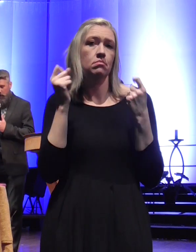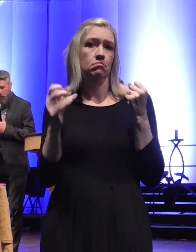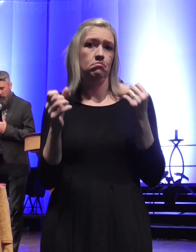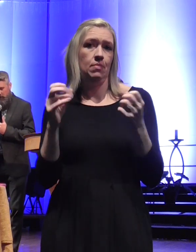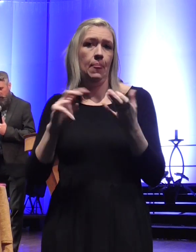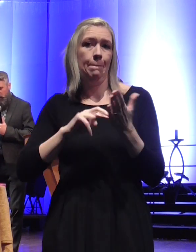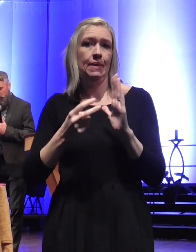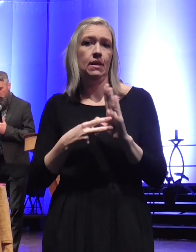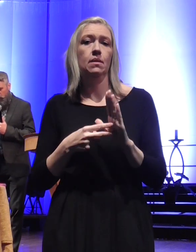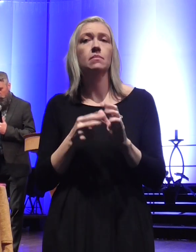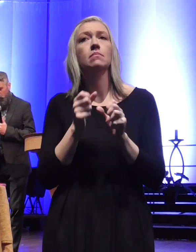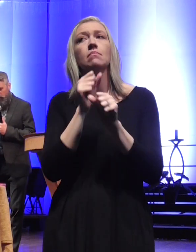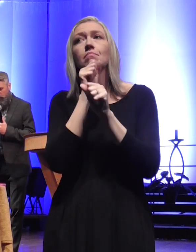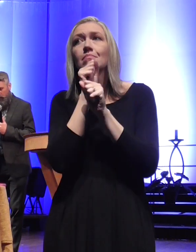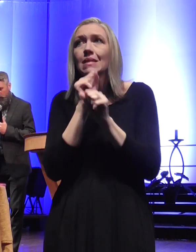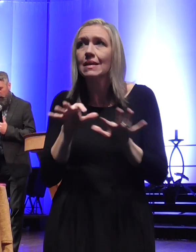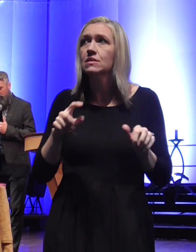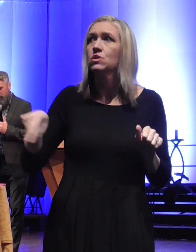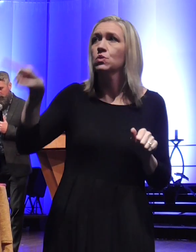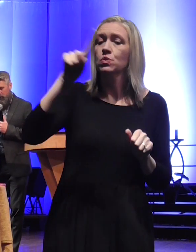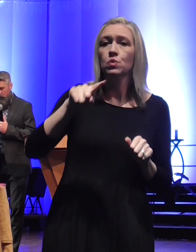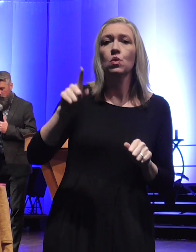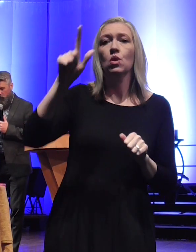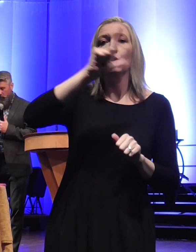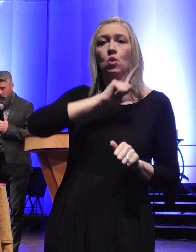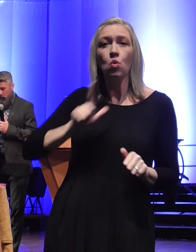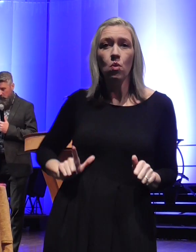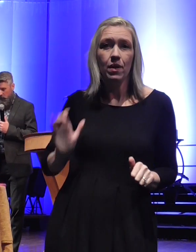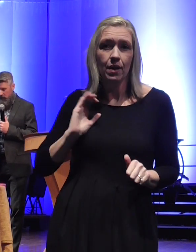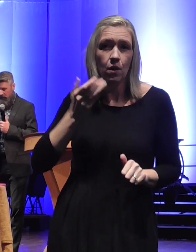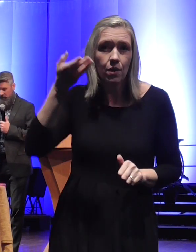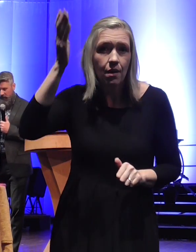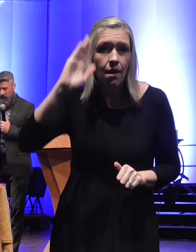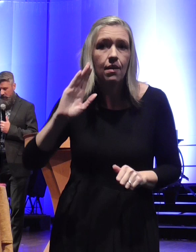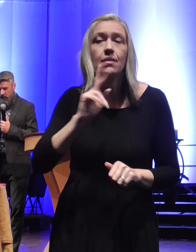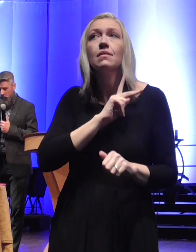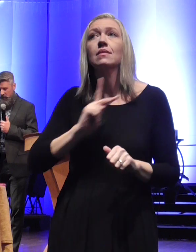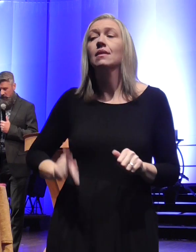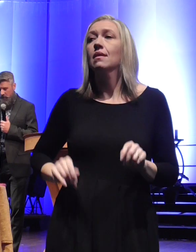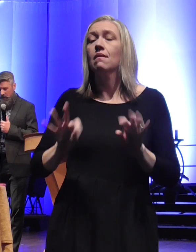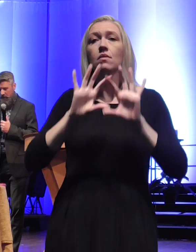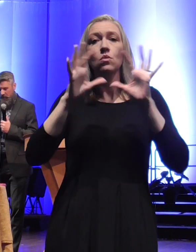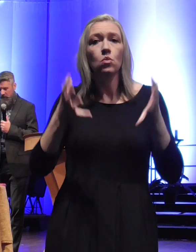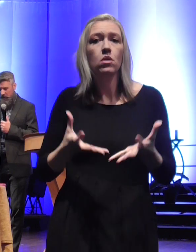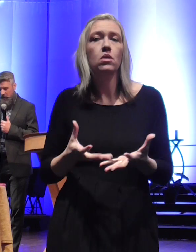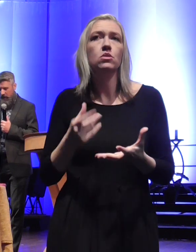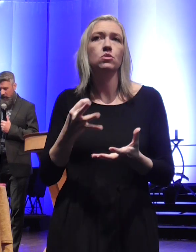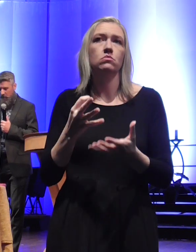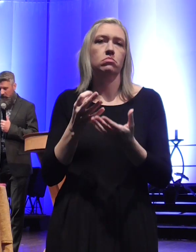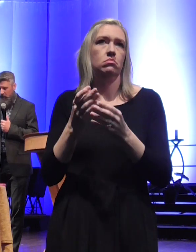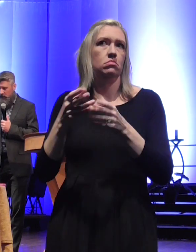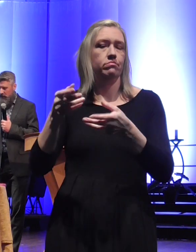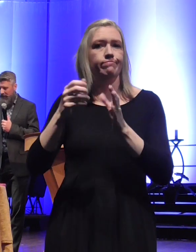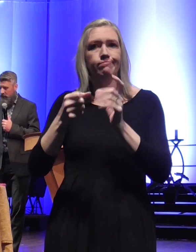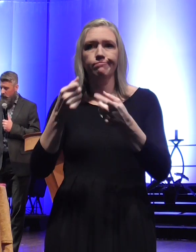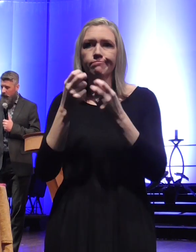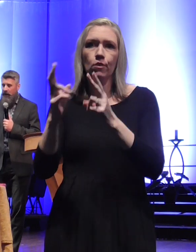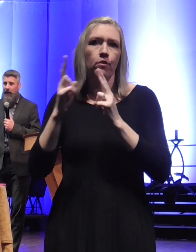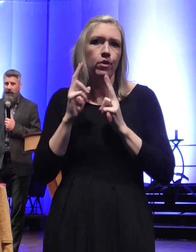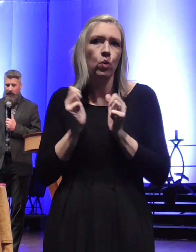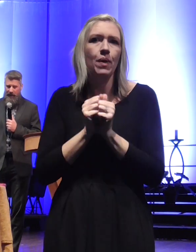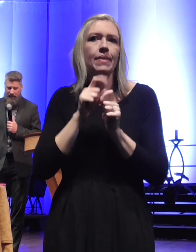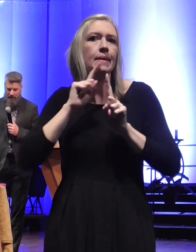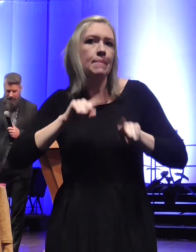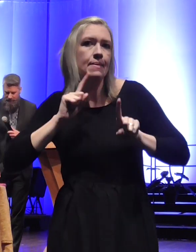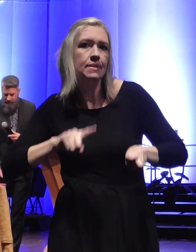means. Blessed are you, Lord, our God, King of the world, who sanctified us with his commandments and commanded us to